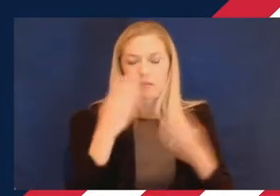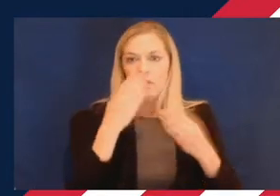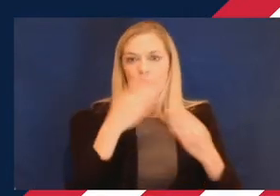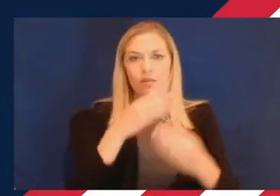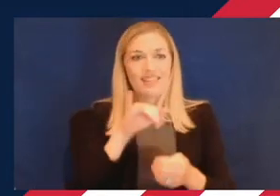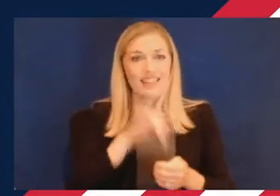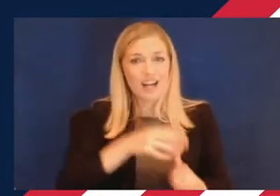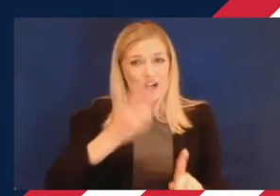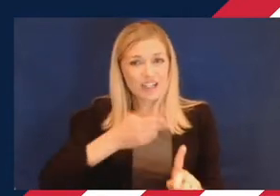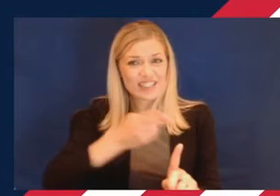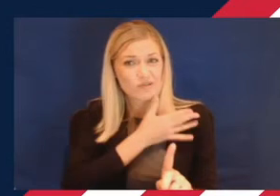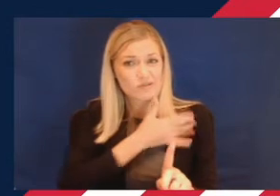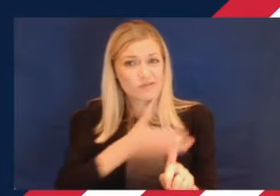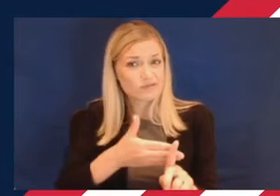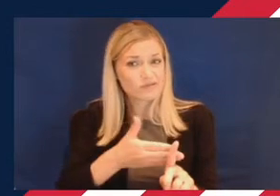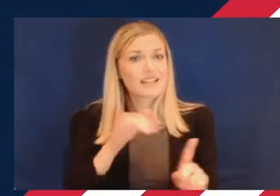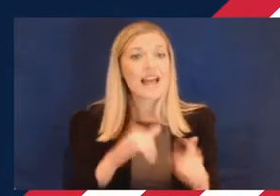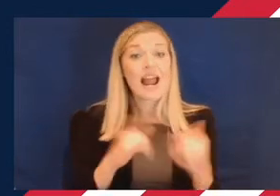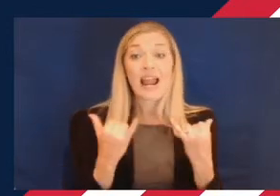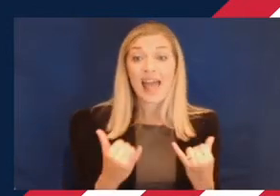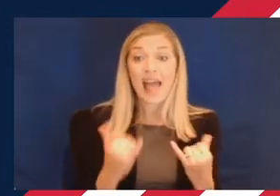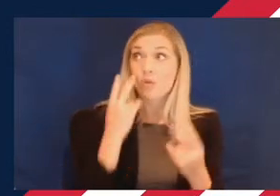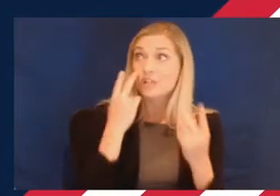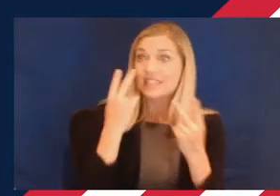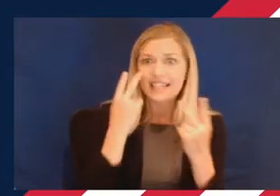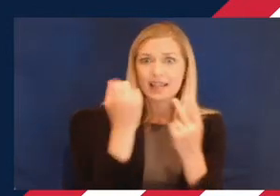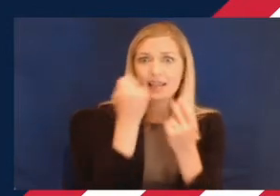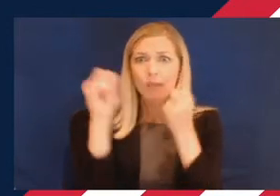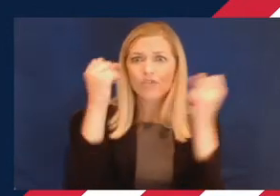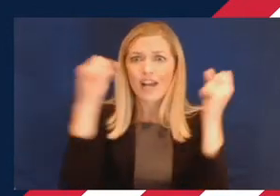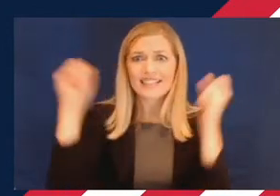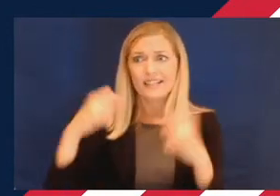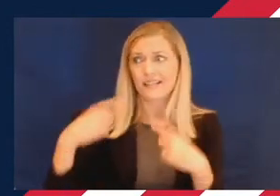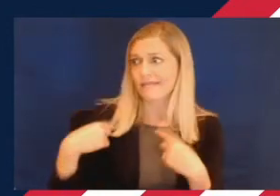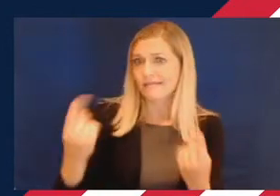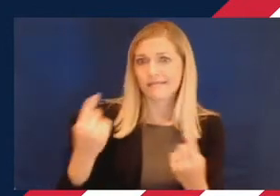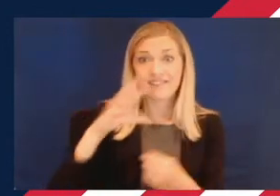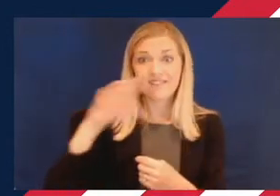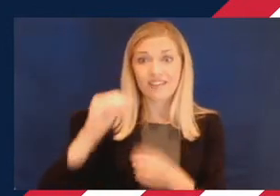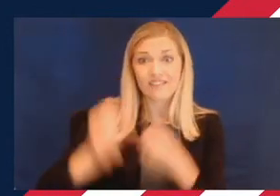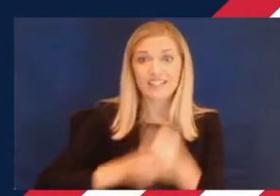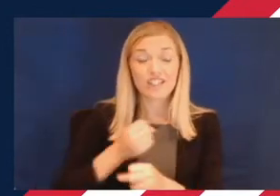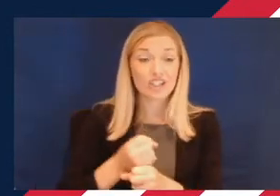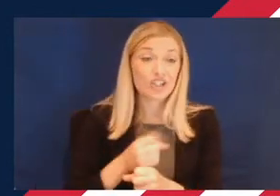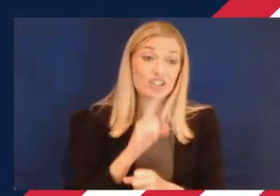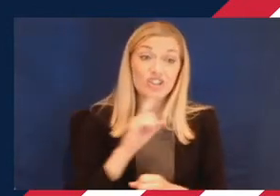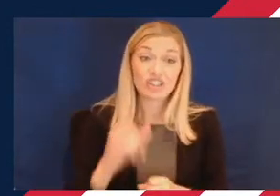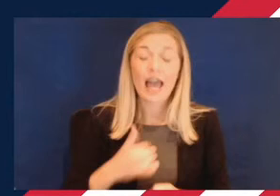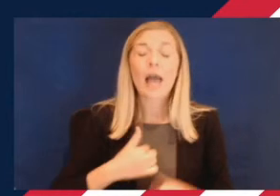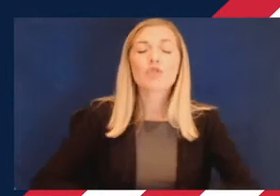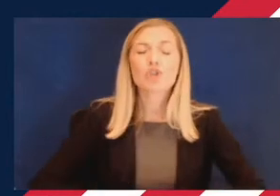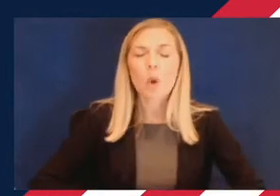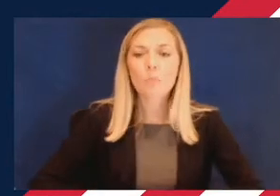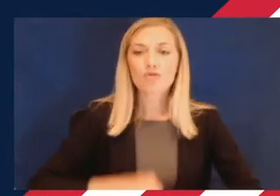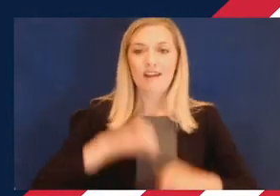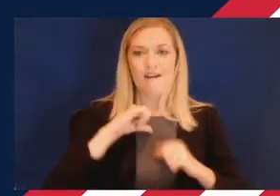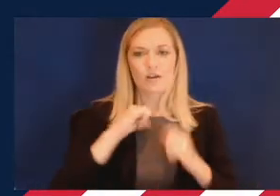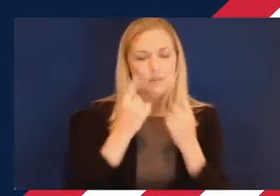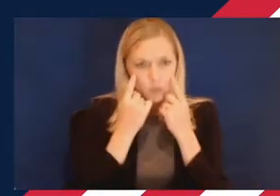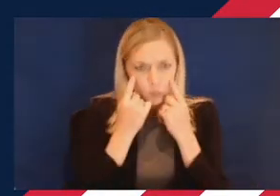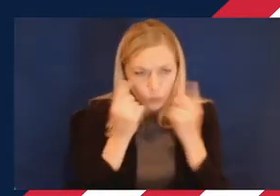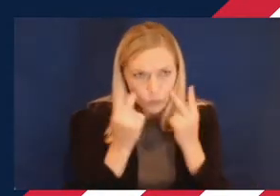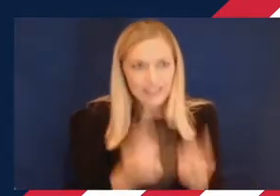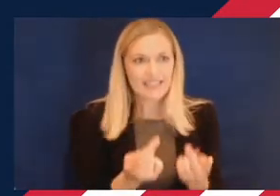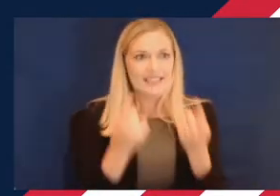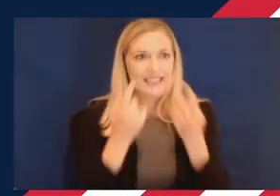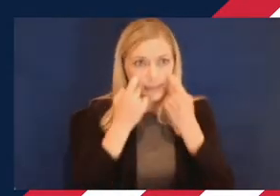in over 50 years, probably the greatest civil rights uprising of my generation that I'm so proud to be witnessing and to be